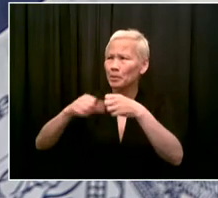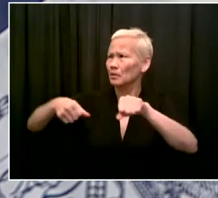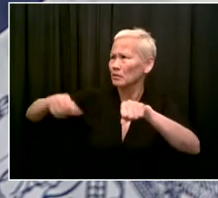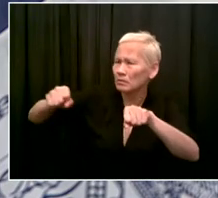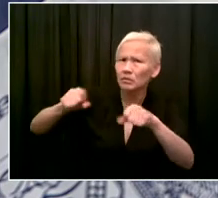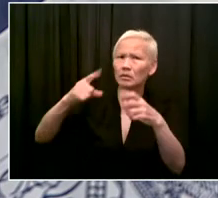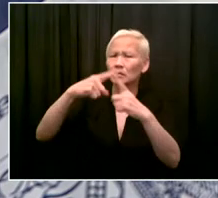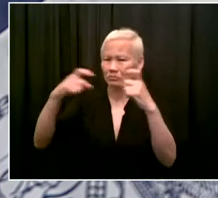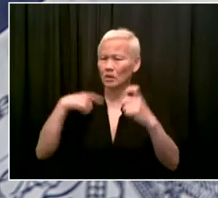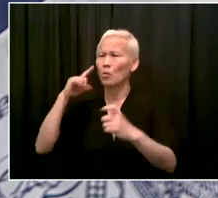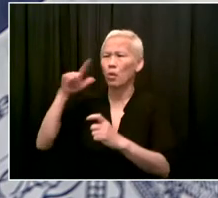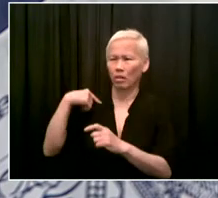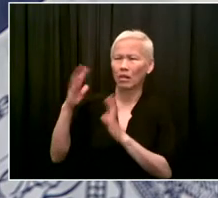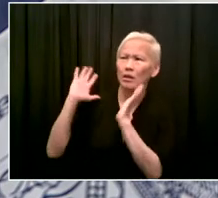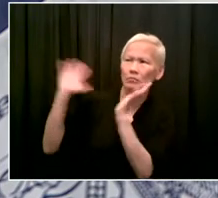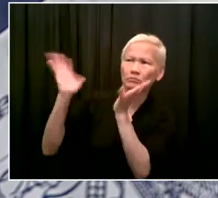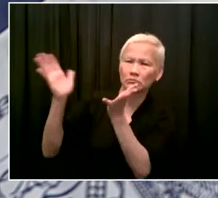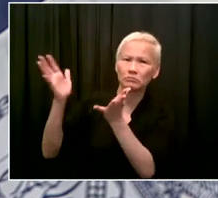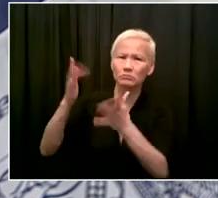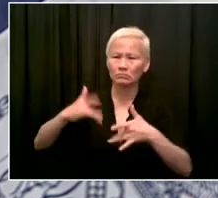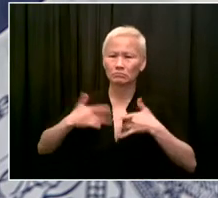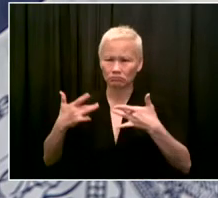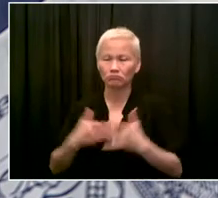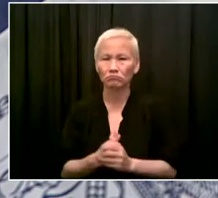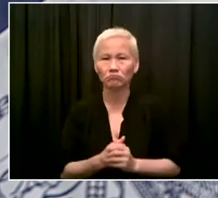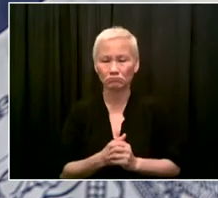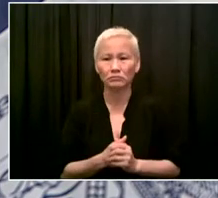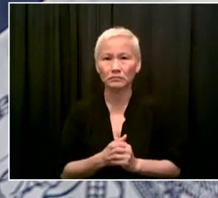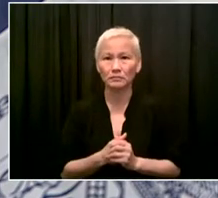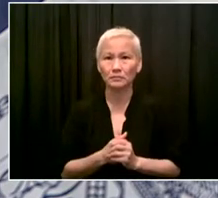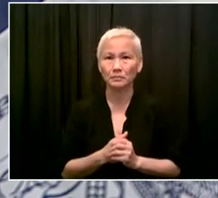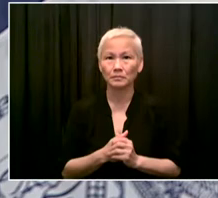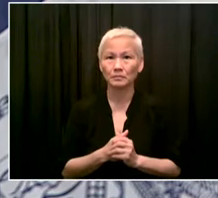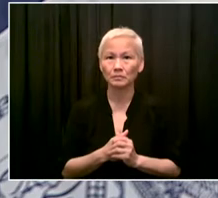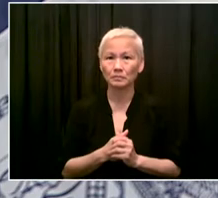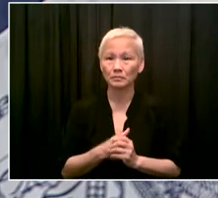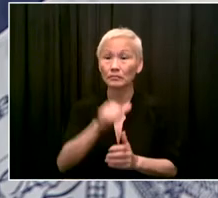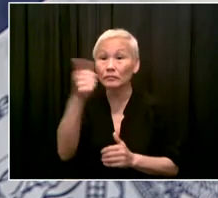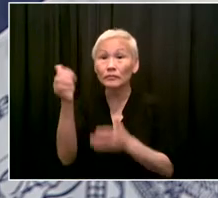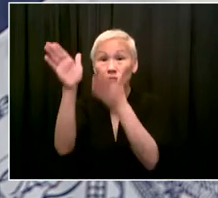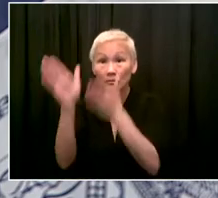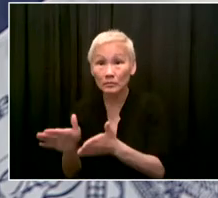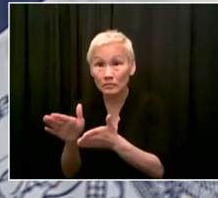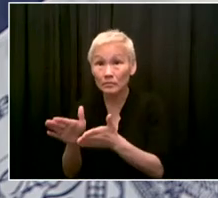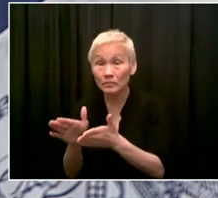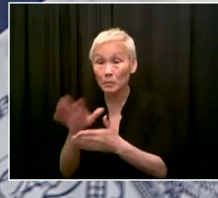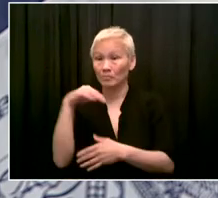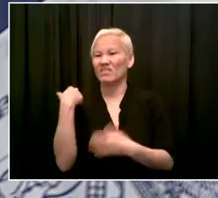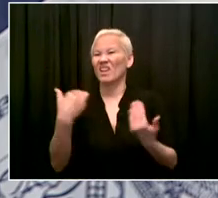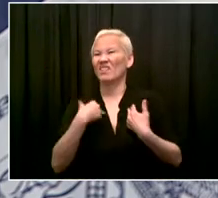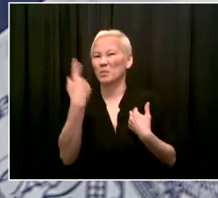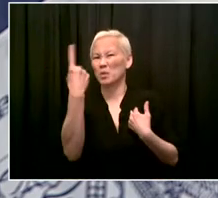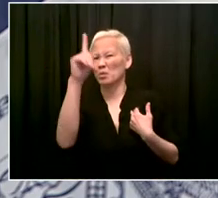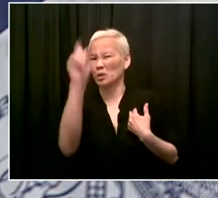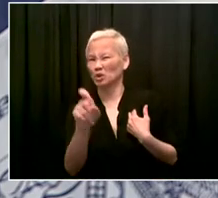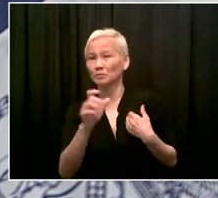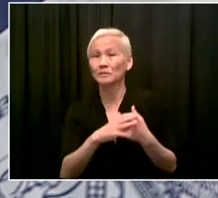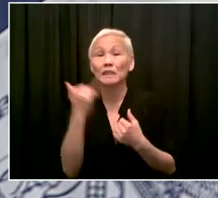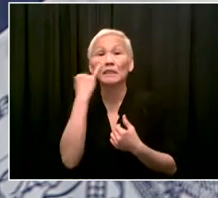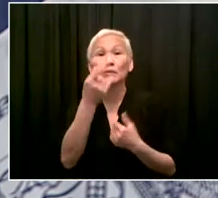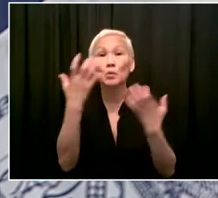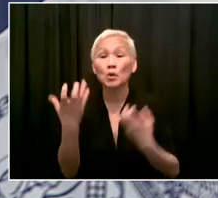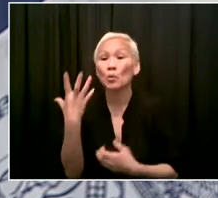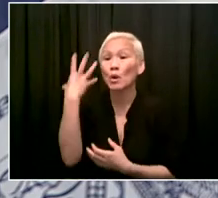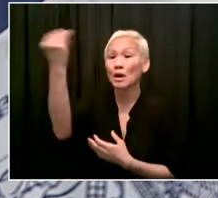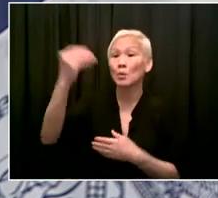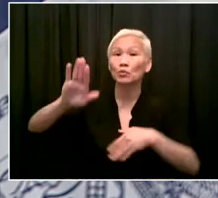Thank you. That was my only question, and to offer, too, if anybody wants to take a walk from the city, or including yourself, sir, wants to take a walk, we'll show you what we see.